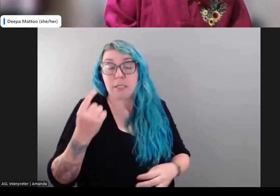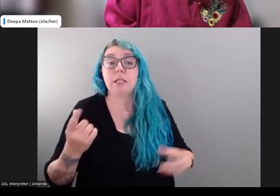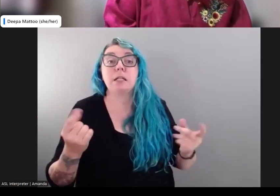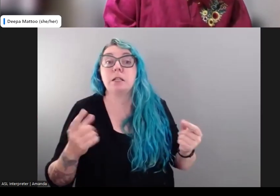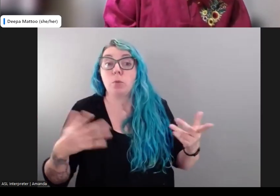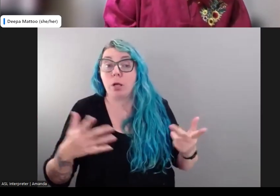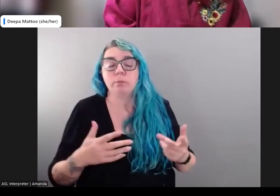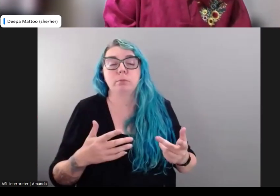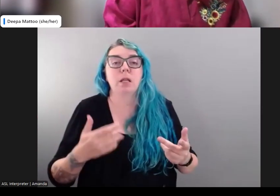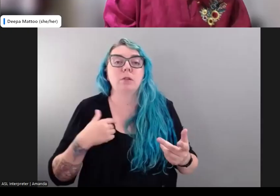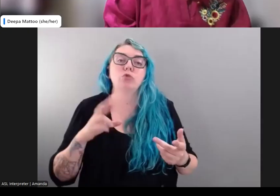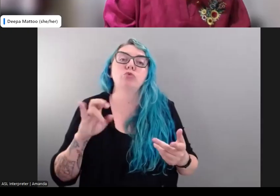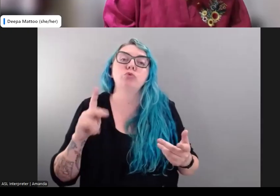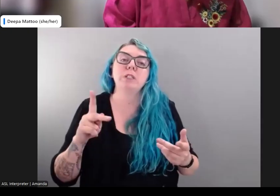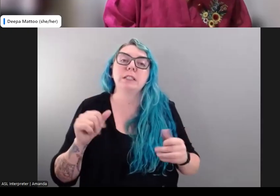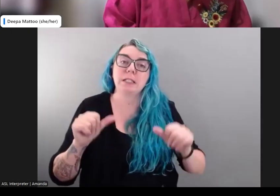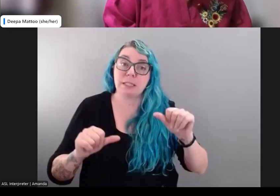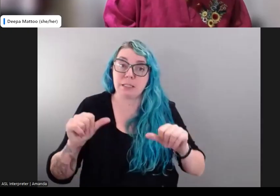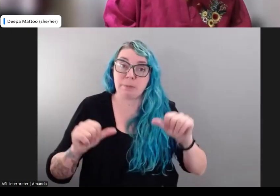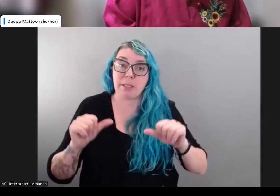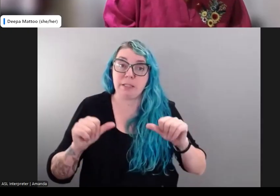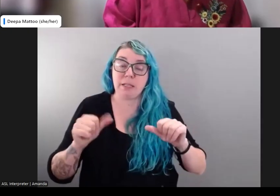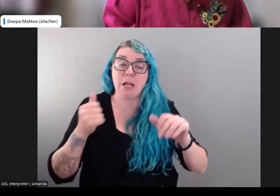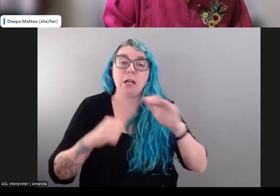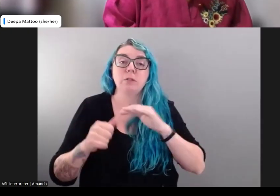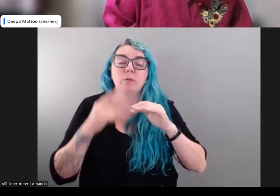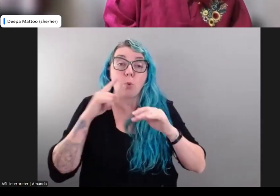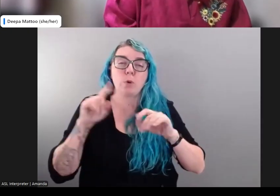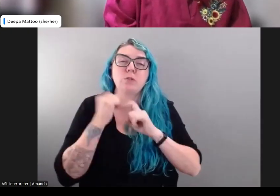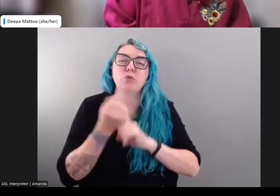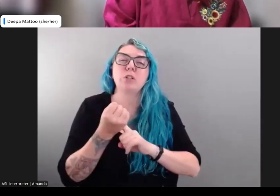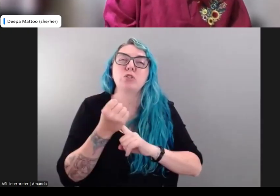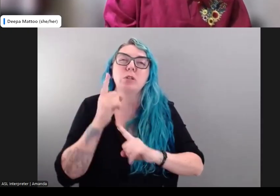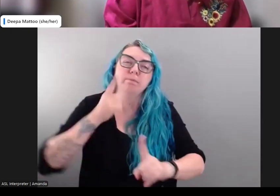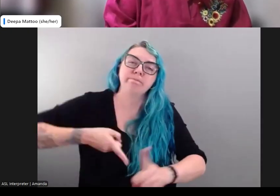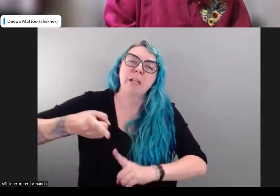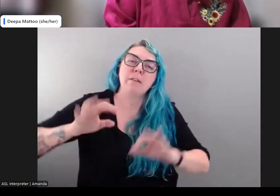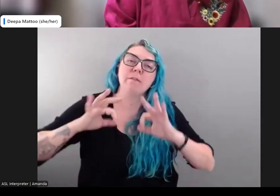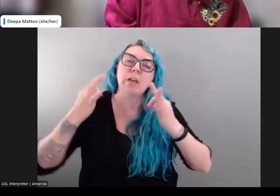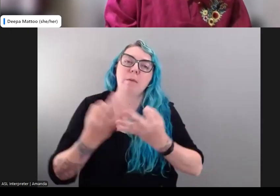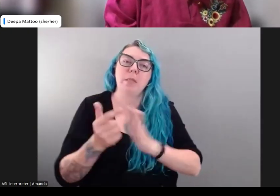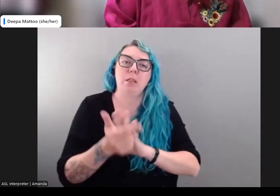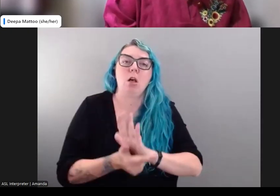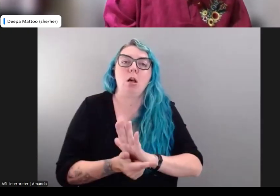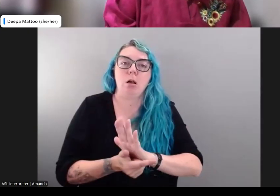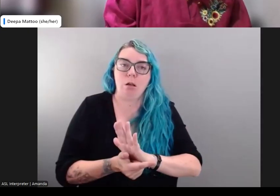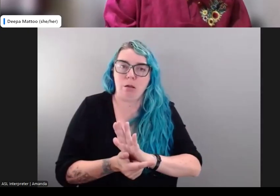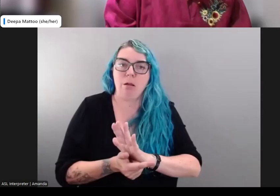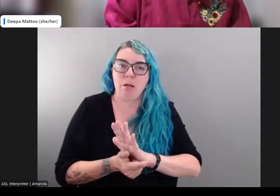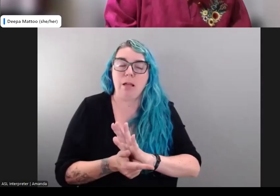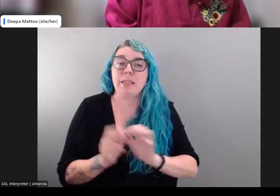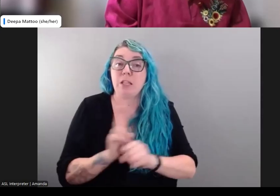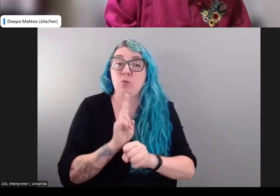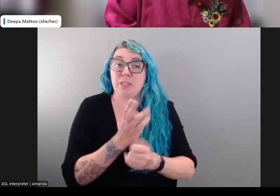was in a setting of a family law case proceeding to showcase the level of risk this